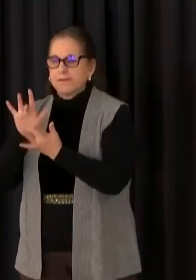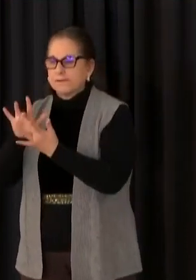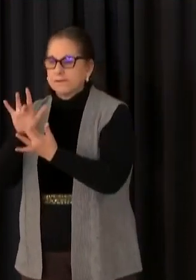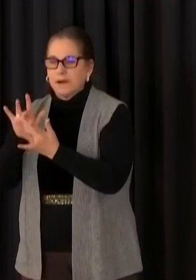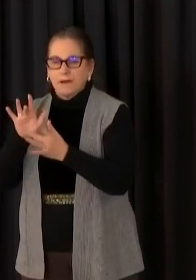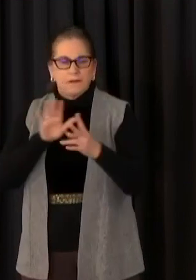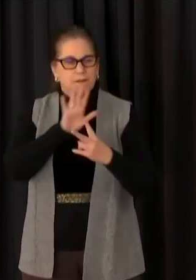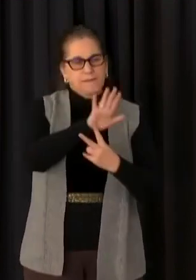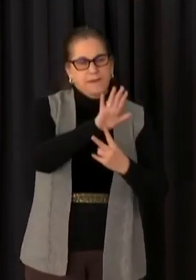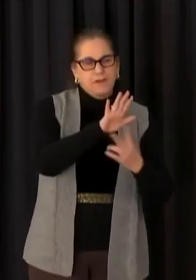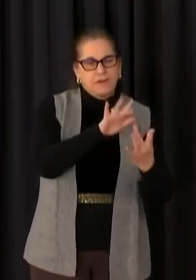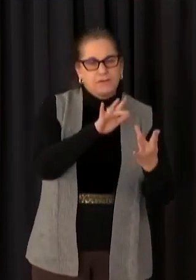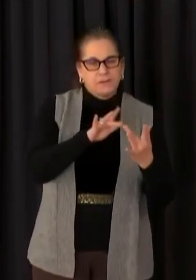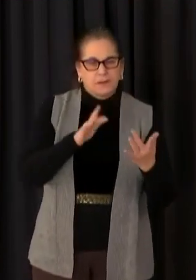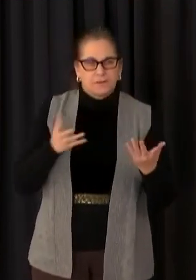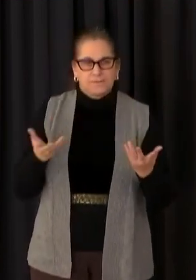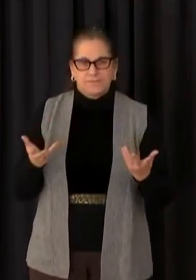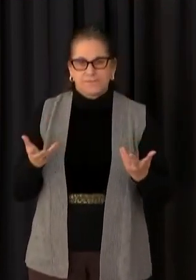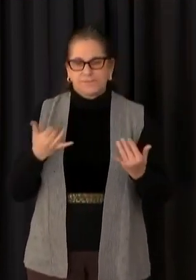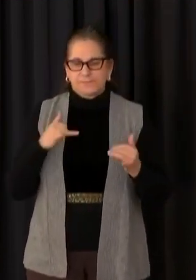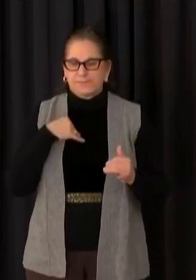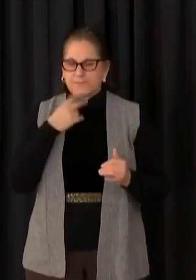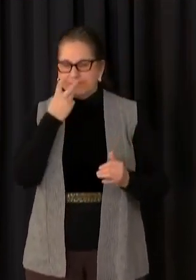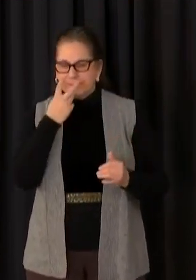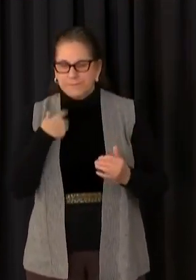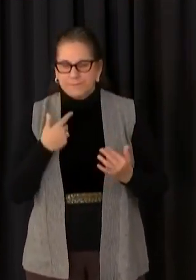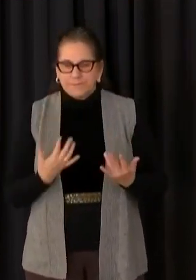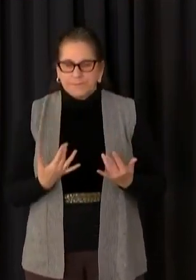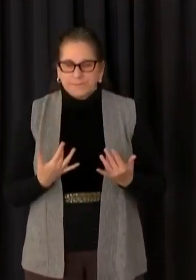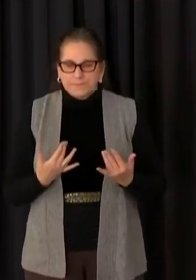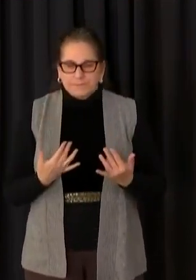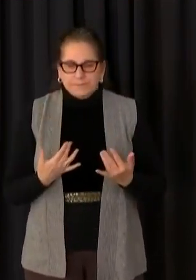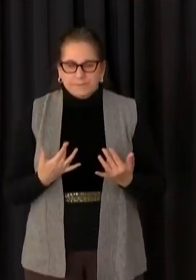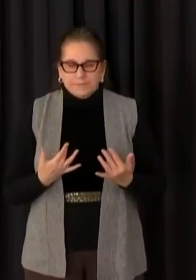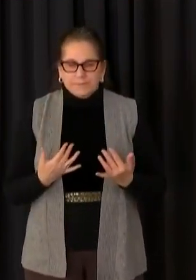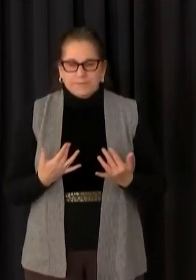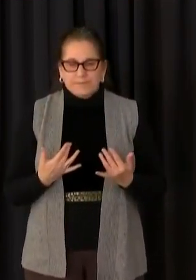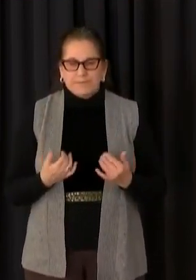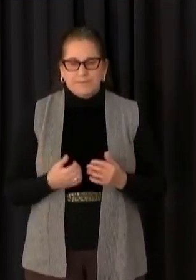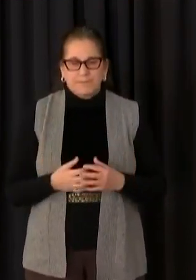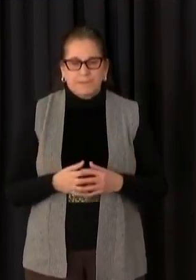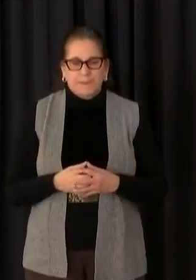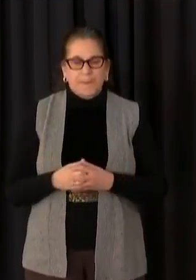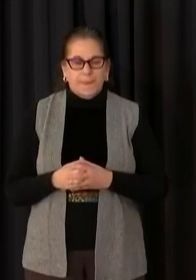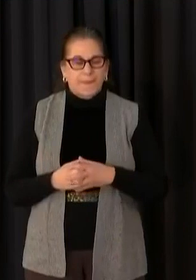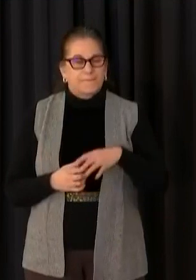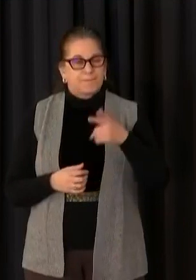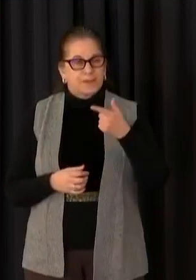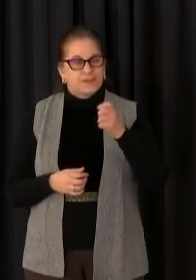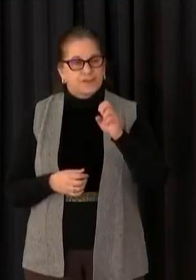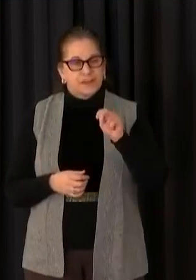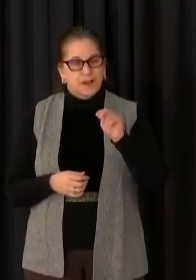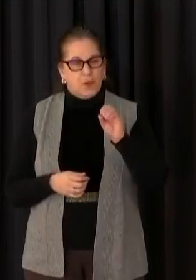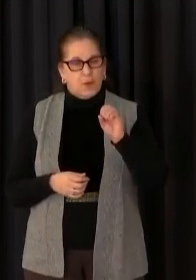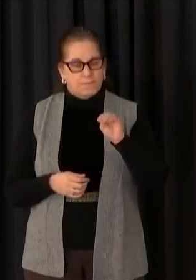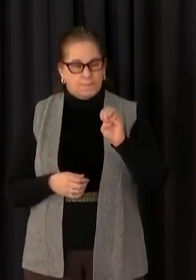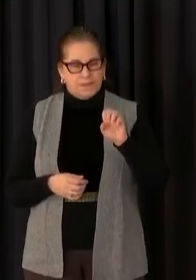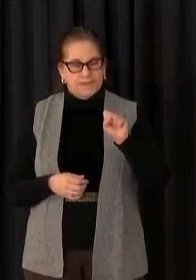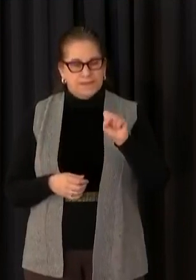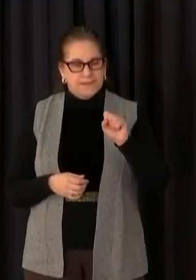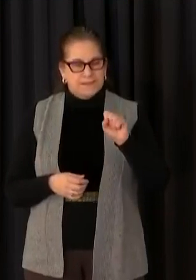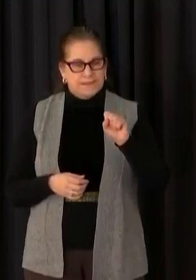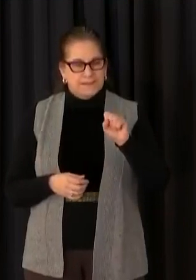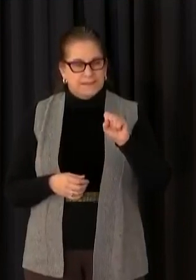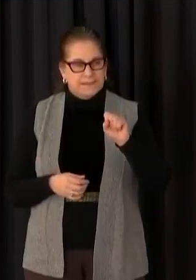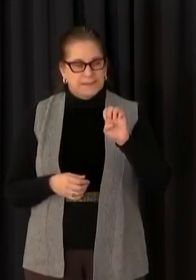genome sequencing available, or if you have whole genome sequencing available in your jurisdiction, but you're not testing a